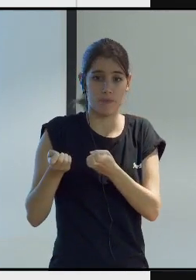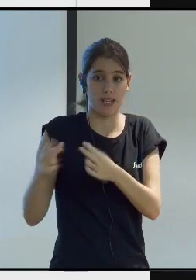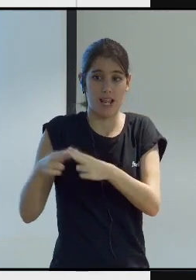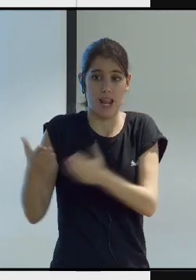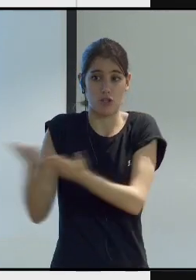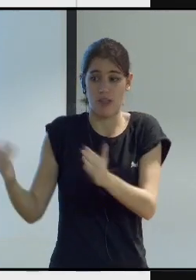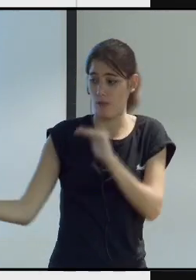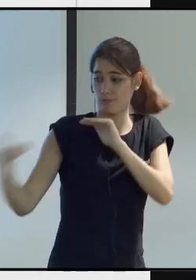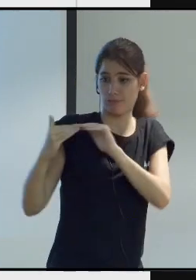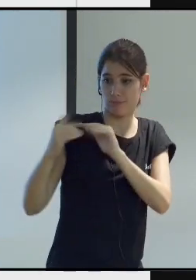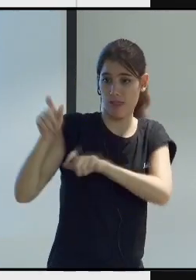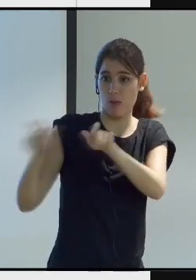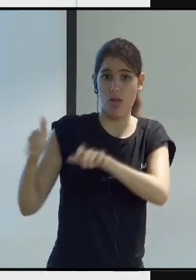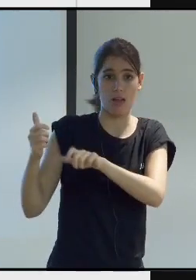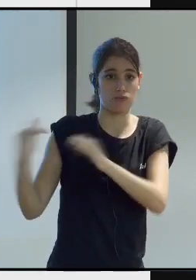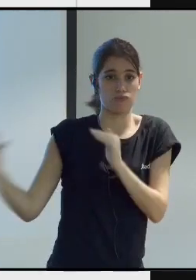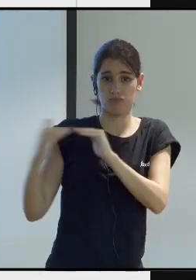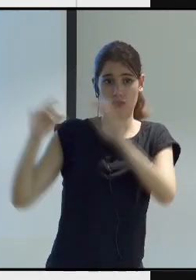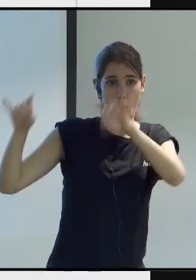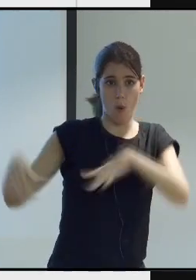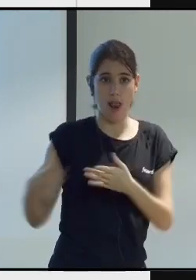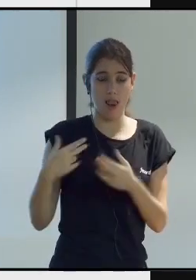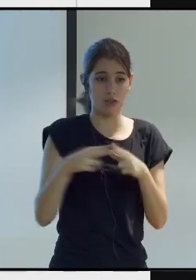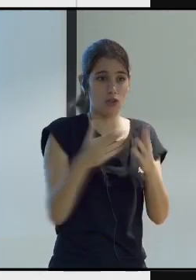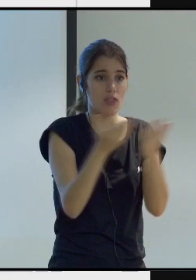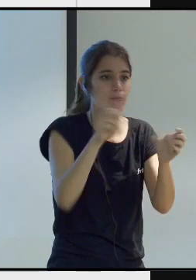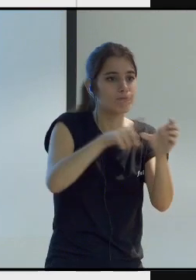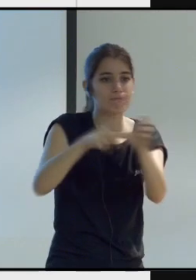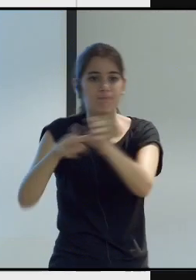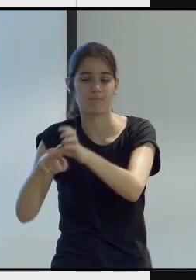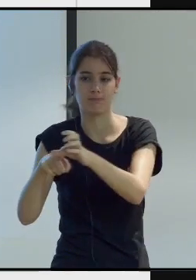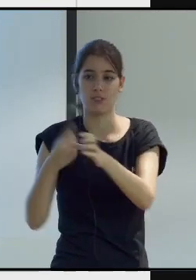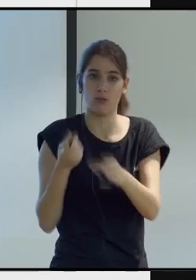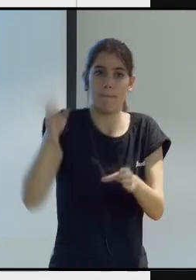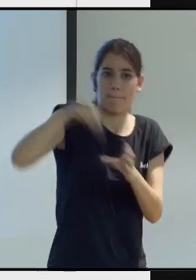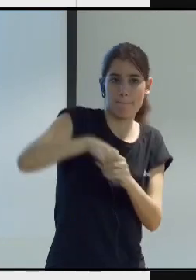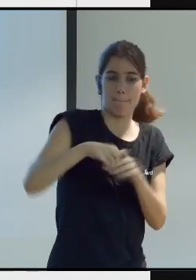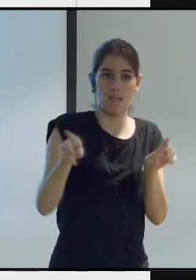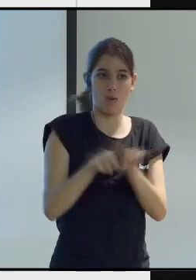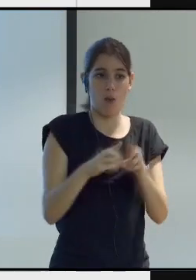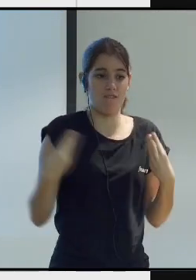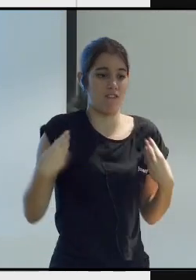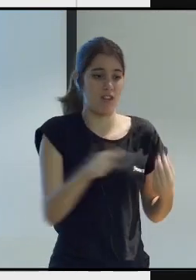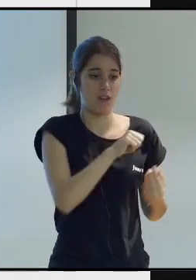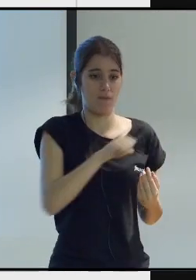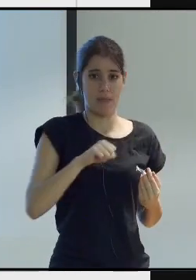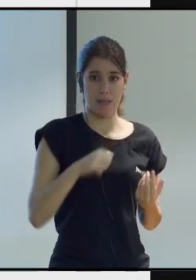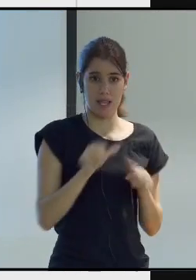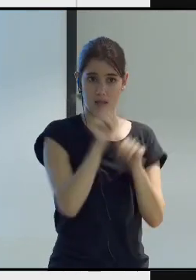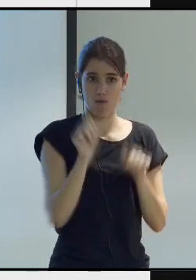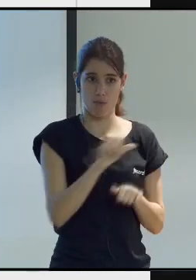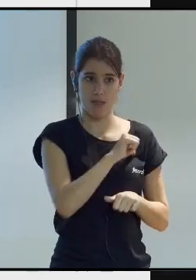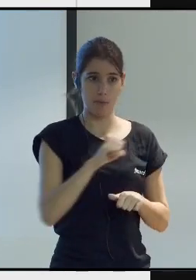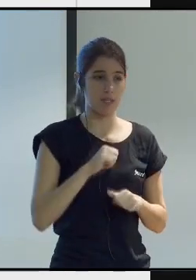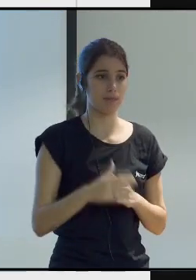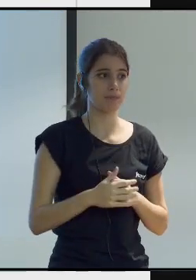and be part of it and to live really independently. So what does we do also at ENIL? So we work a lot, Kapka already